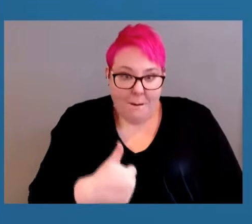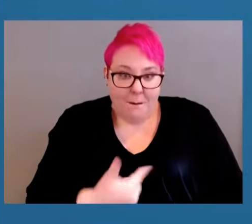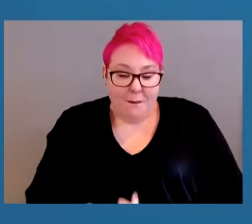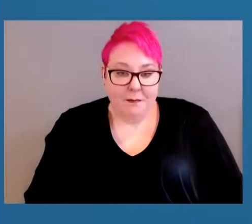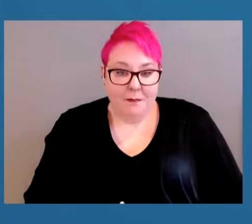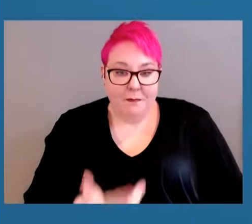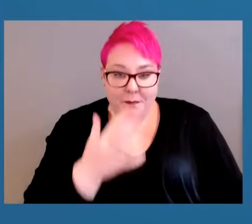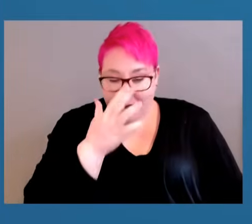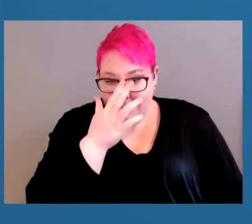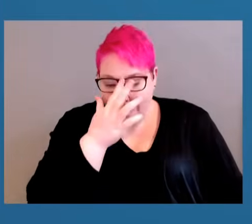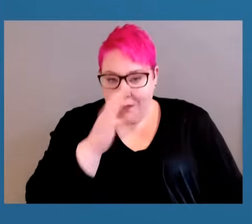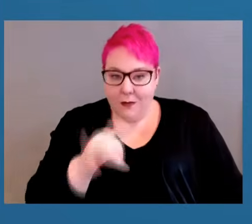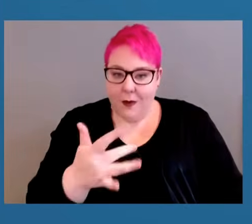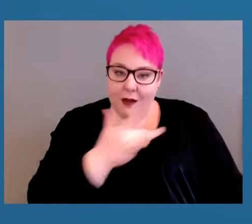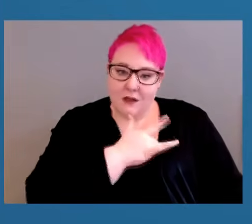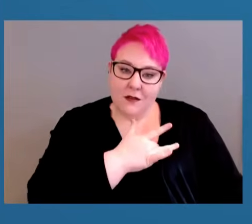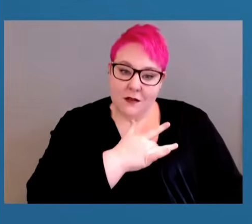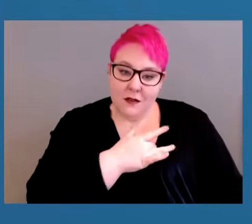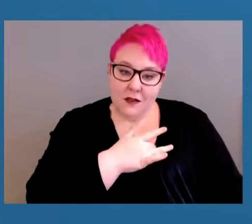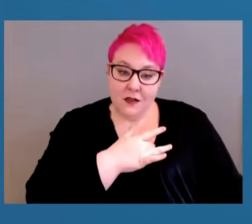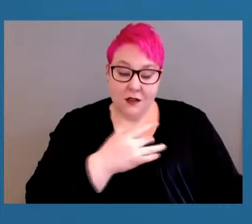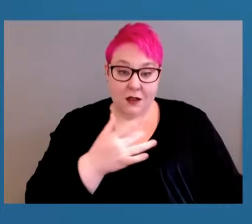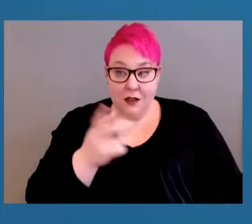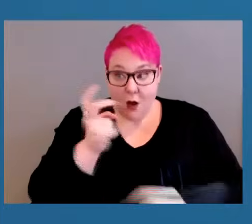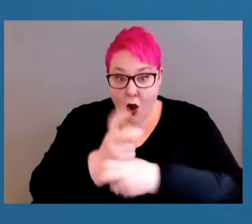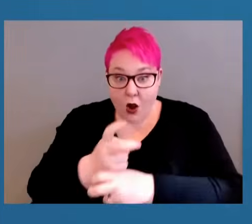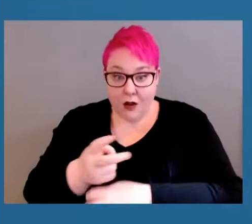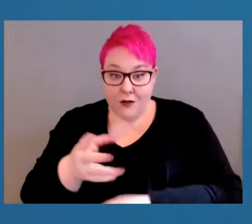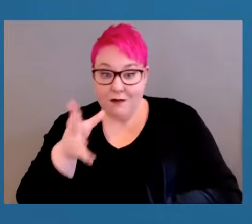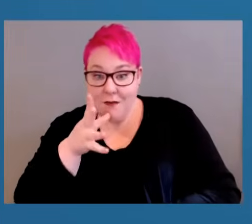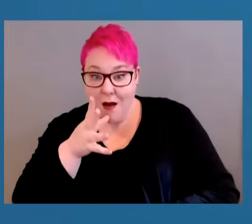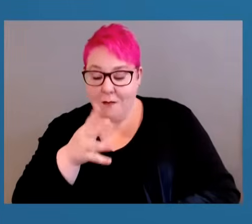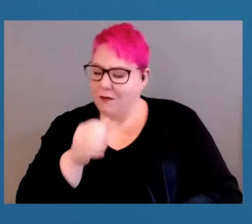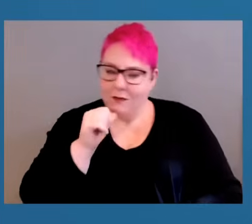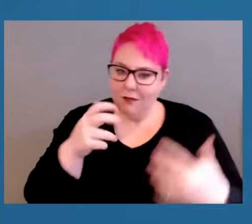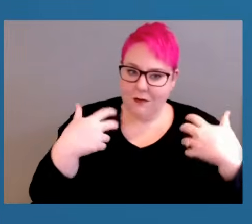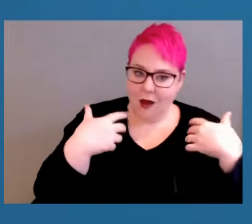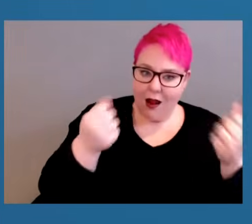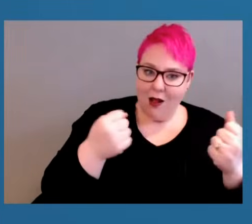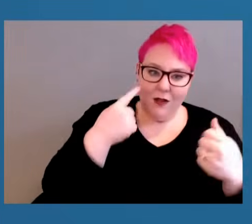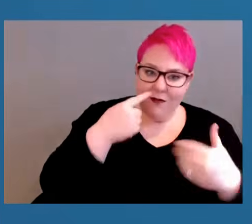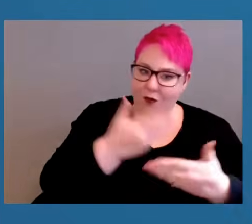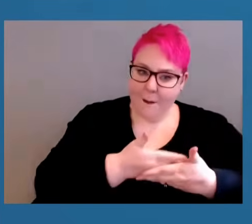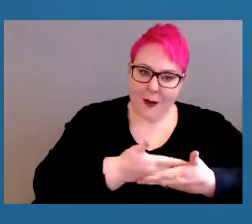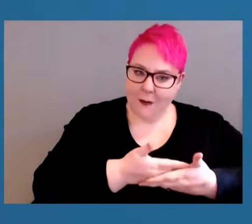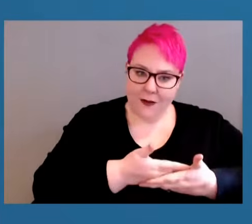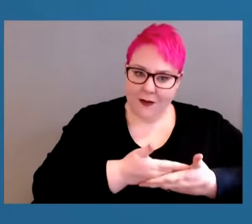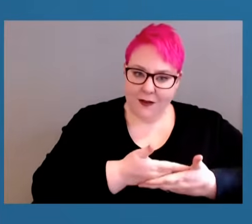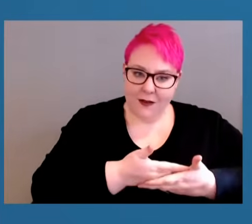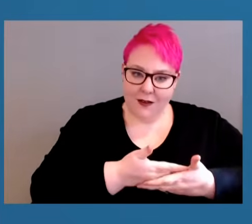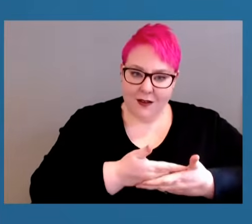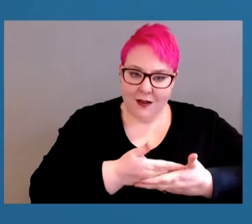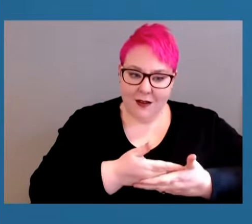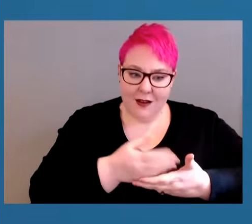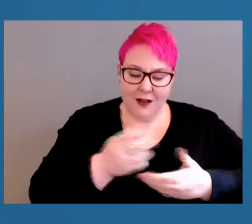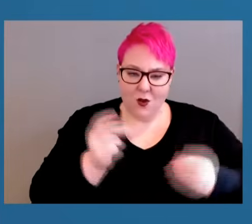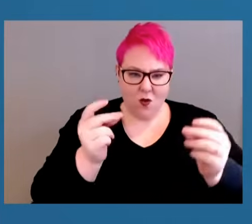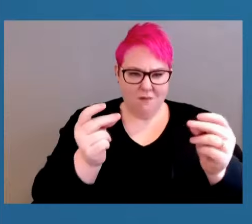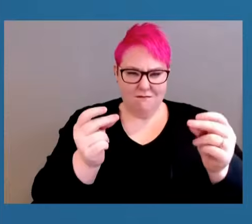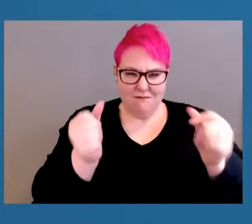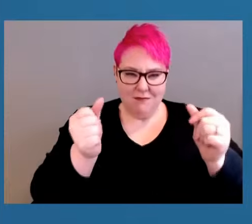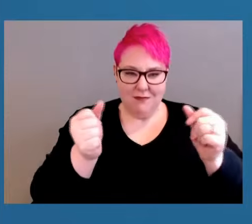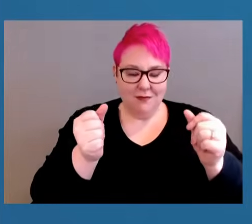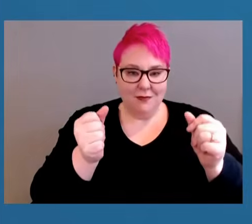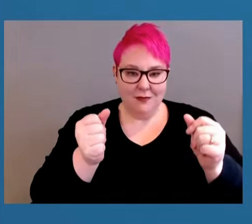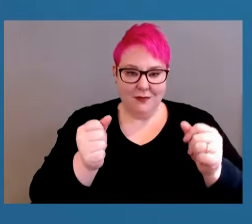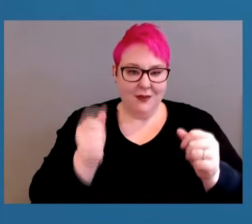That's hard on the mom. It is traumatic for the mom. It's also very unhealthy for the baby to be weaned so abruptly,